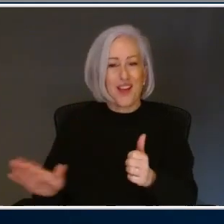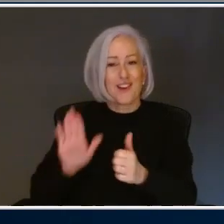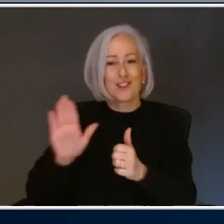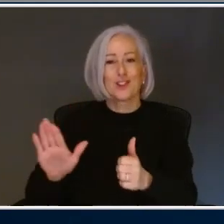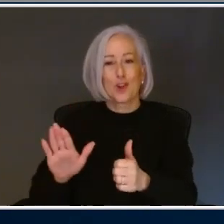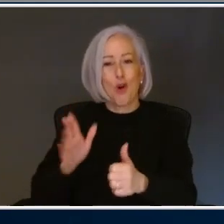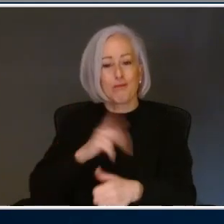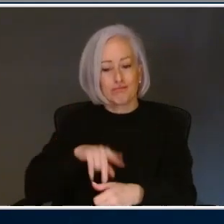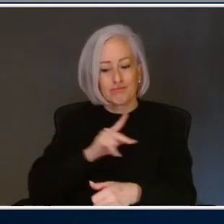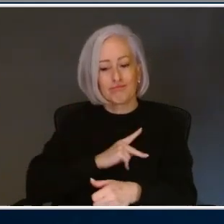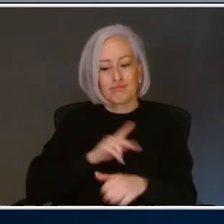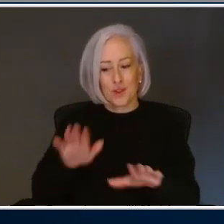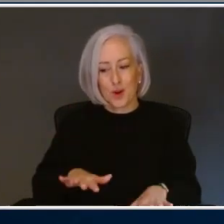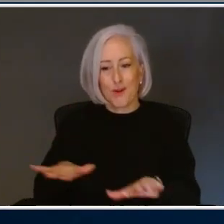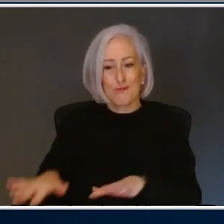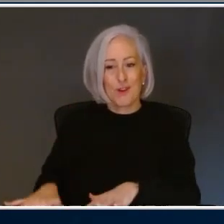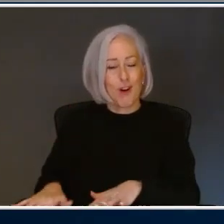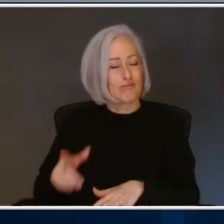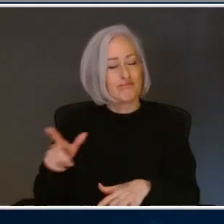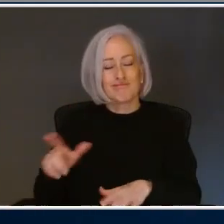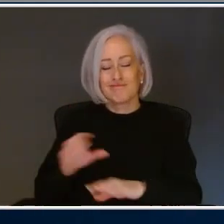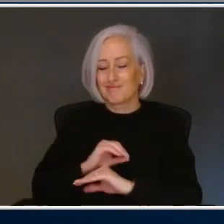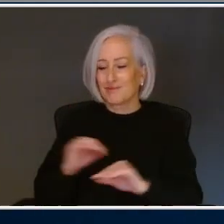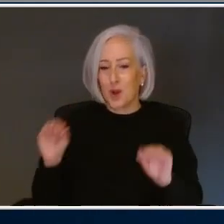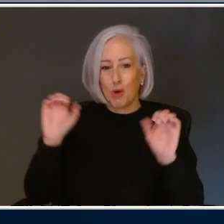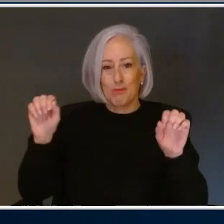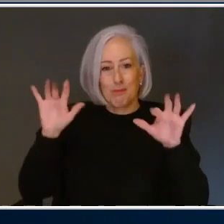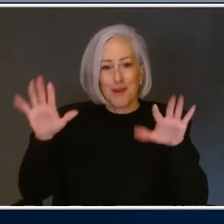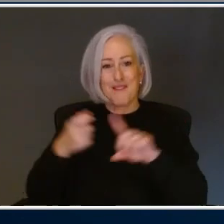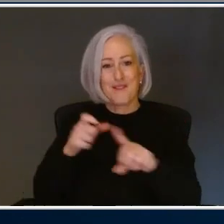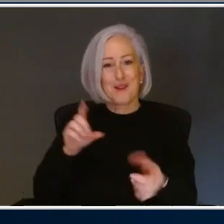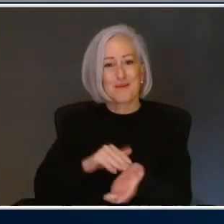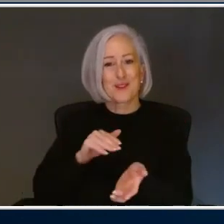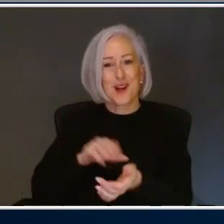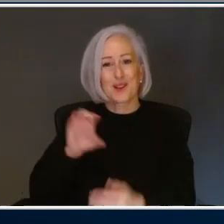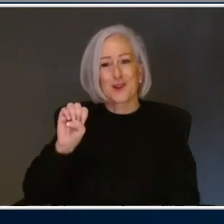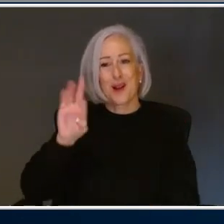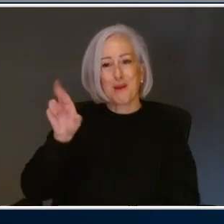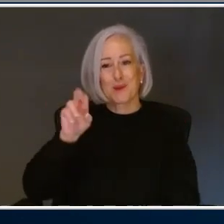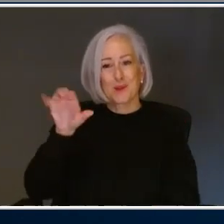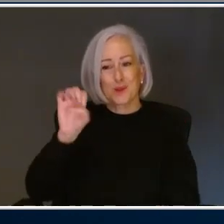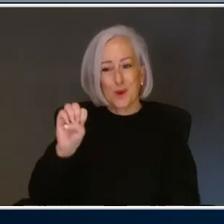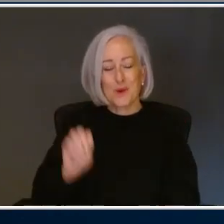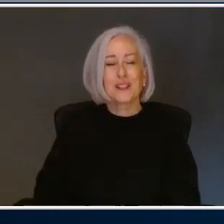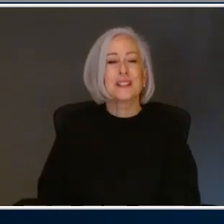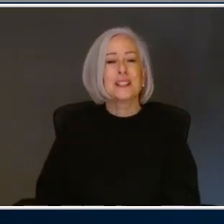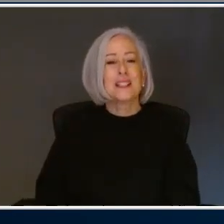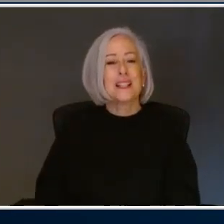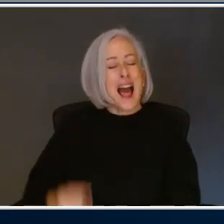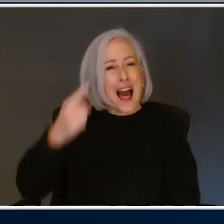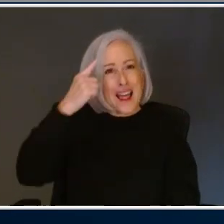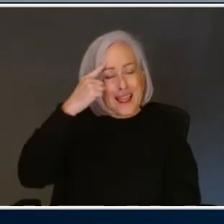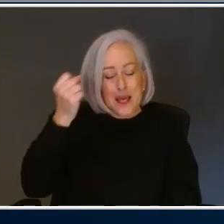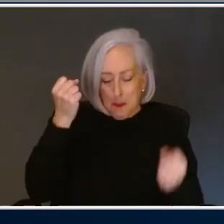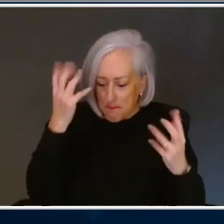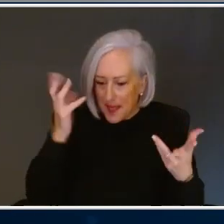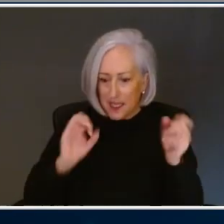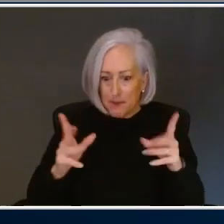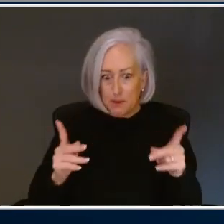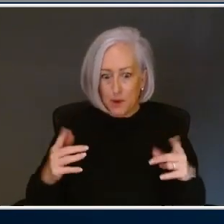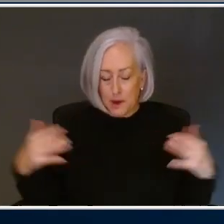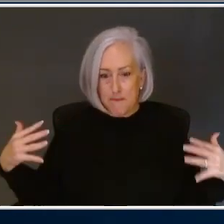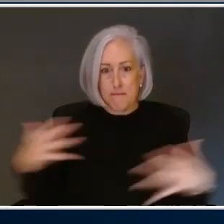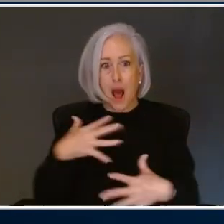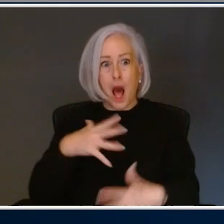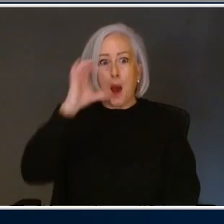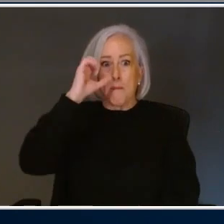work his magic. So what I think instinctually a lot of us would have gone to touch it and pull that out of our head back at the